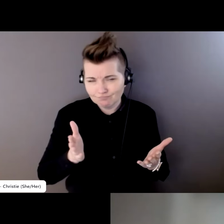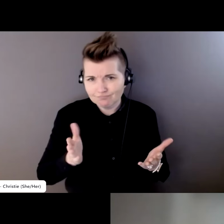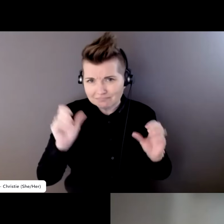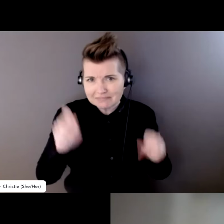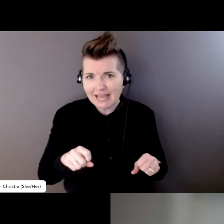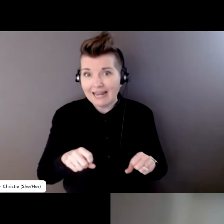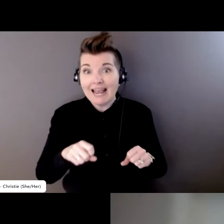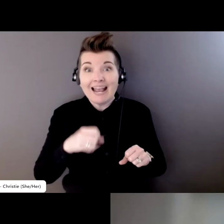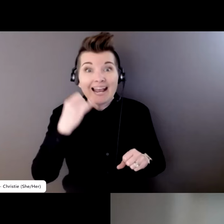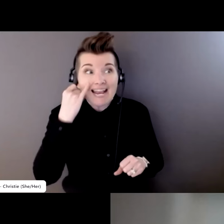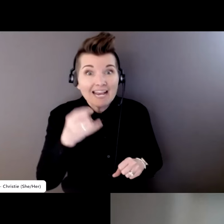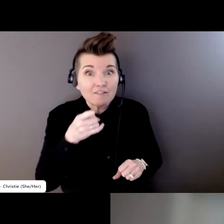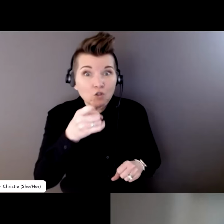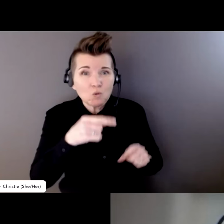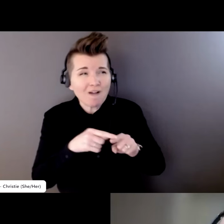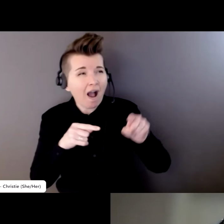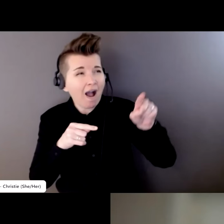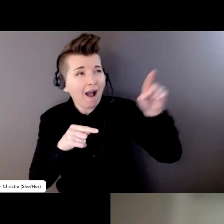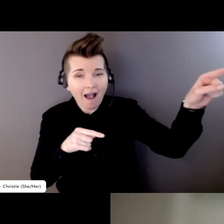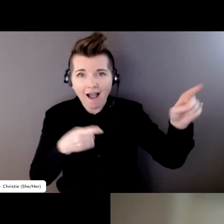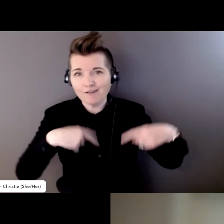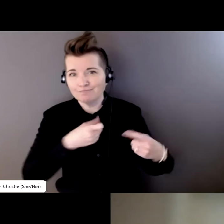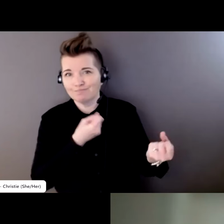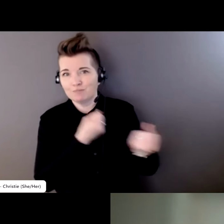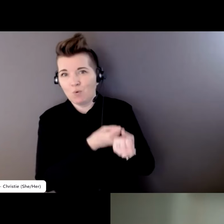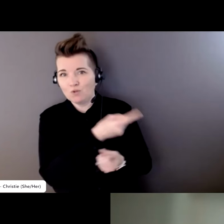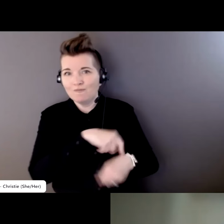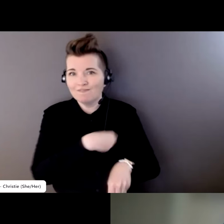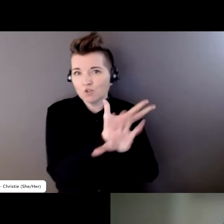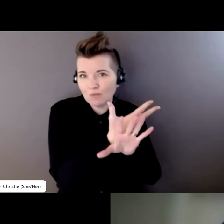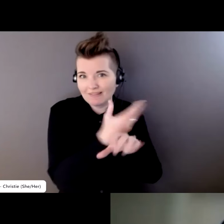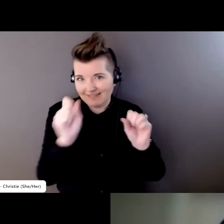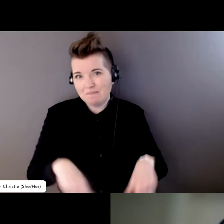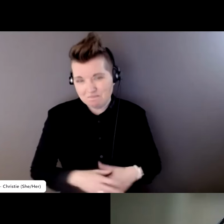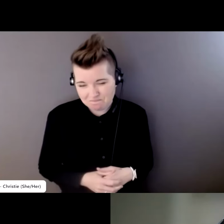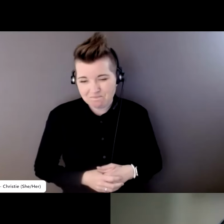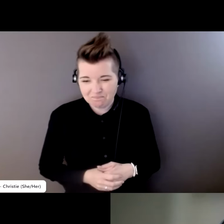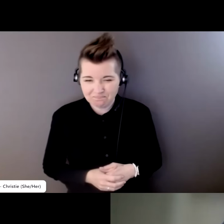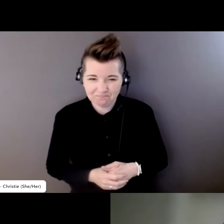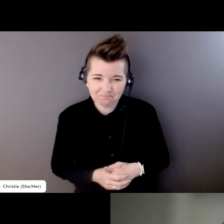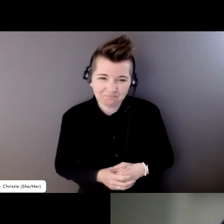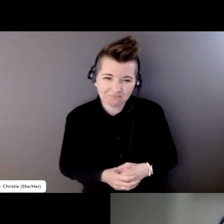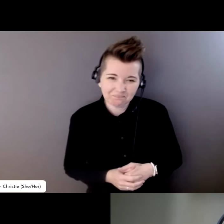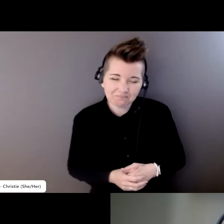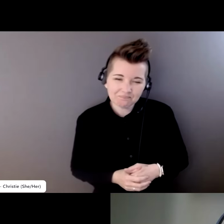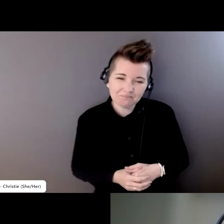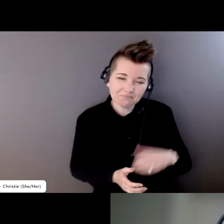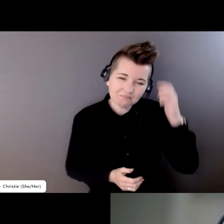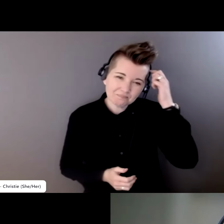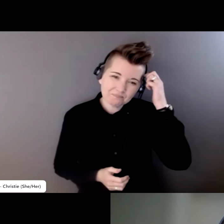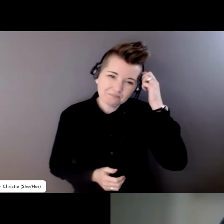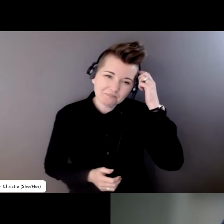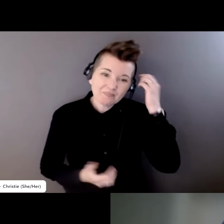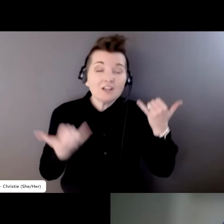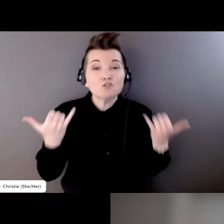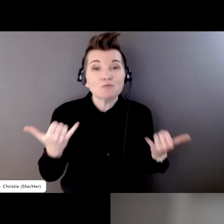So wherever you are, we are happy to help. Now, what I will be doing is going through a series of slides. I'll be sharing